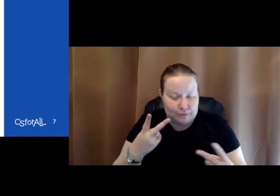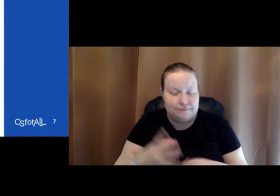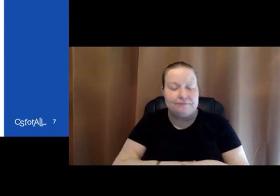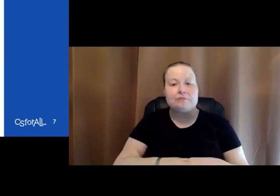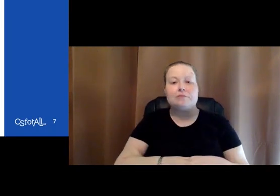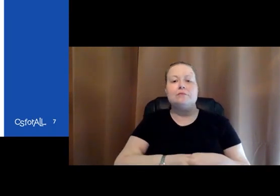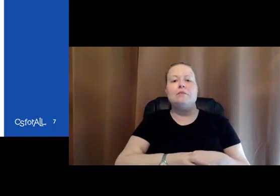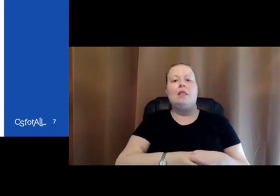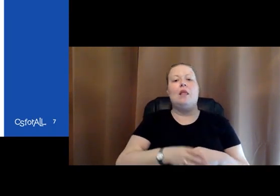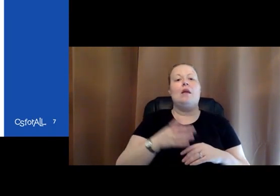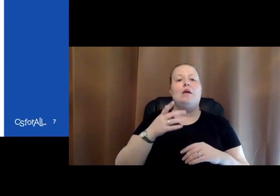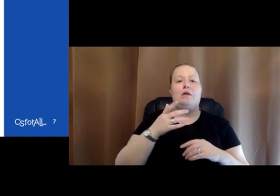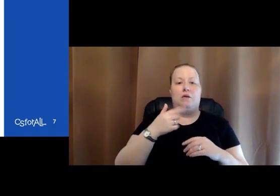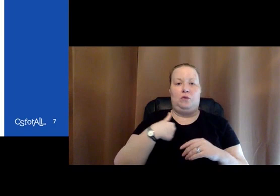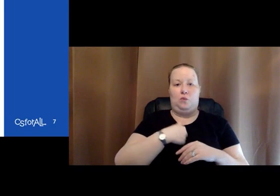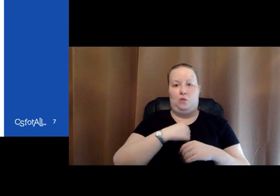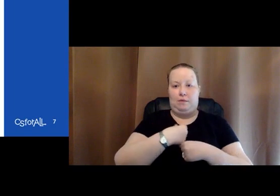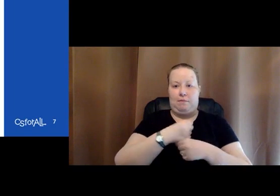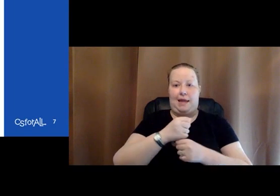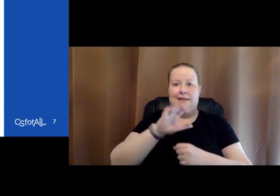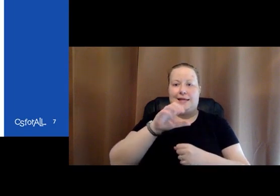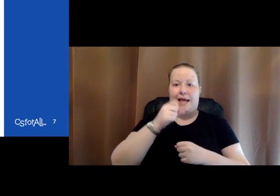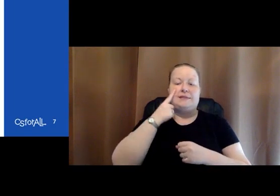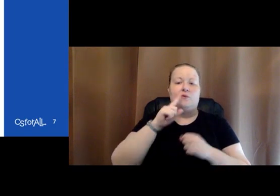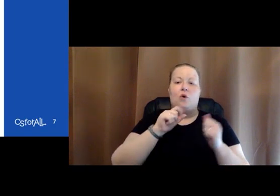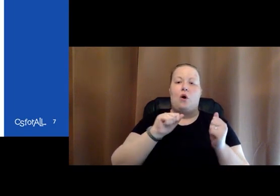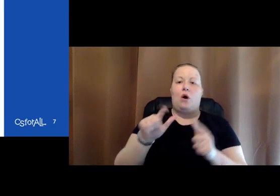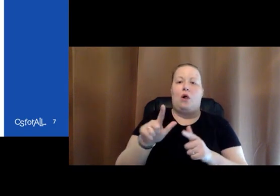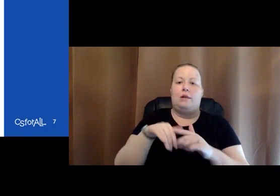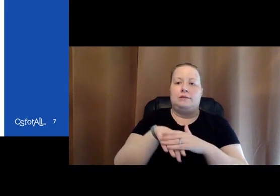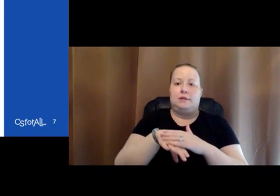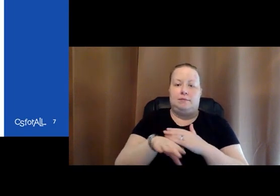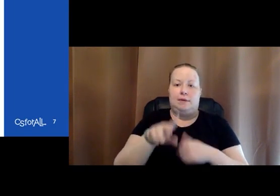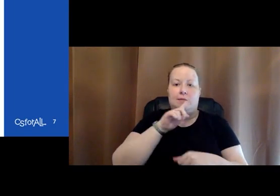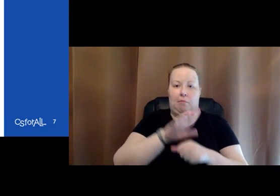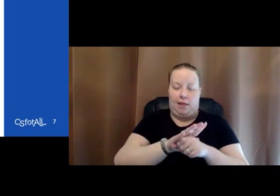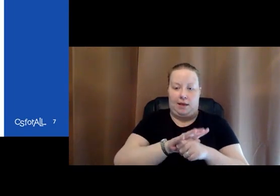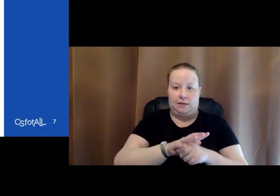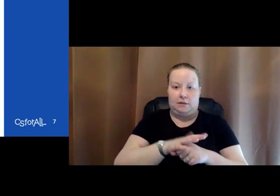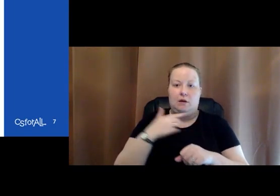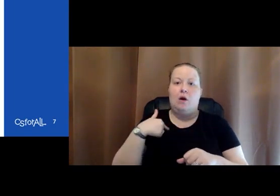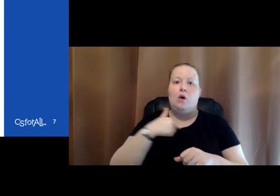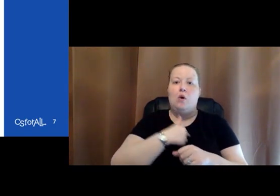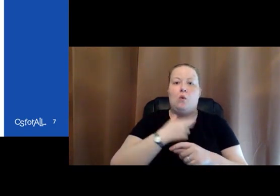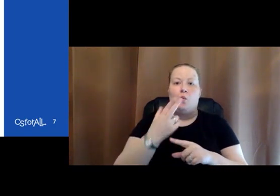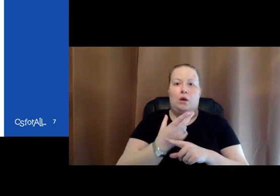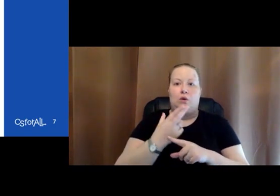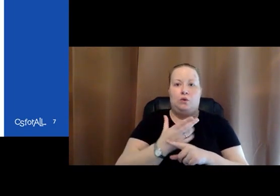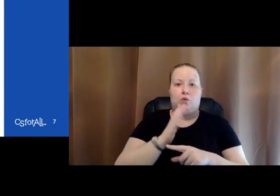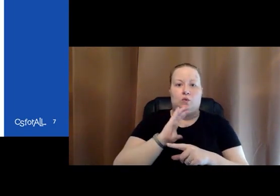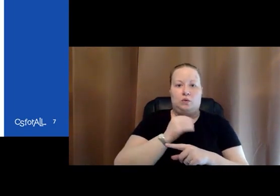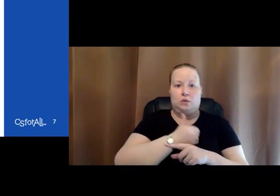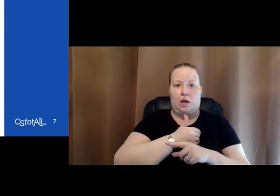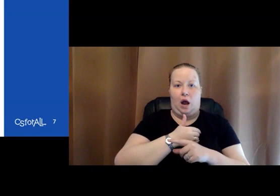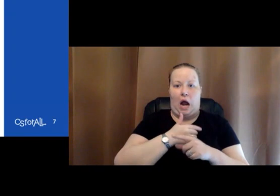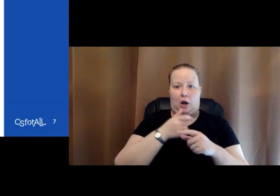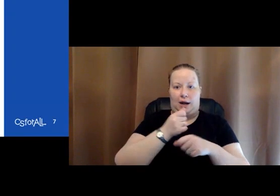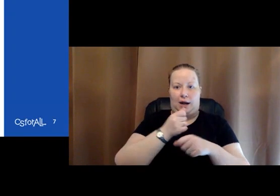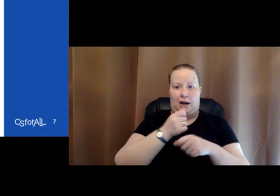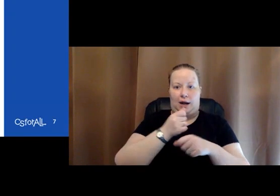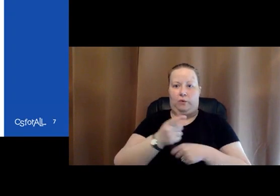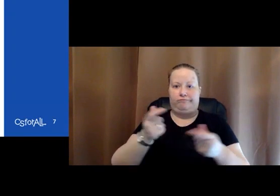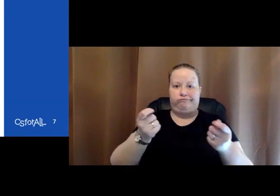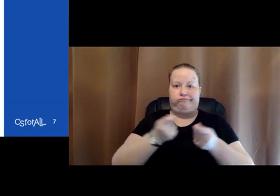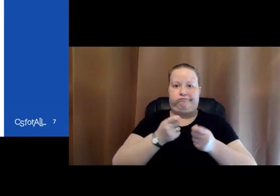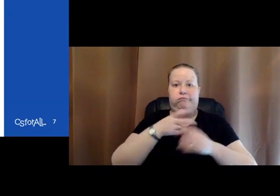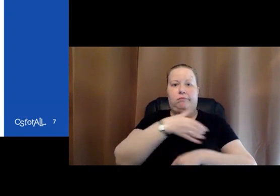All Accessibility Pledge. And we used our big tent and our annual convening power to draw